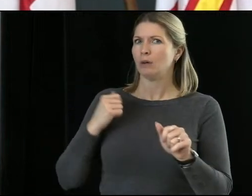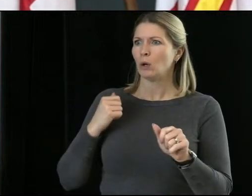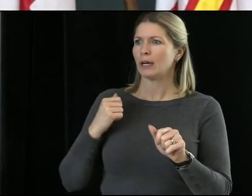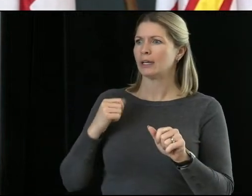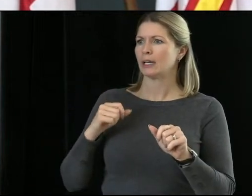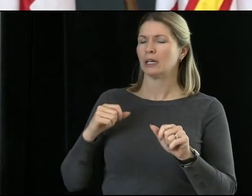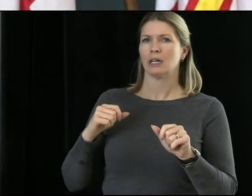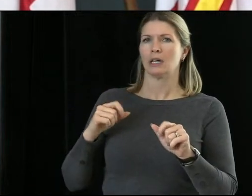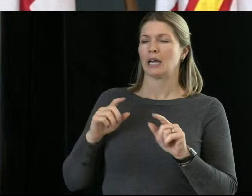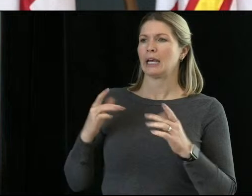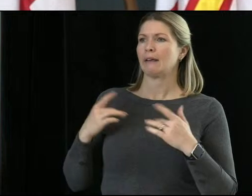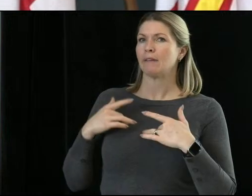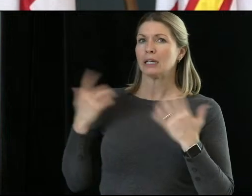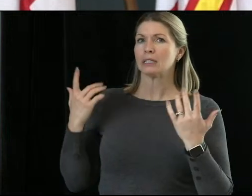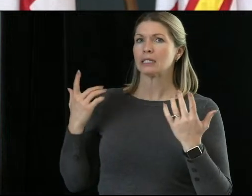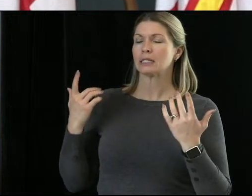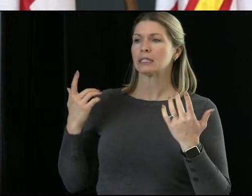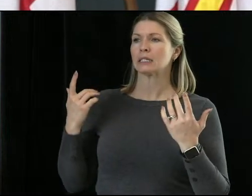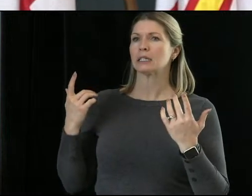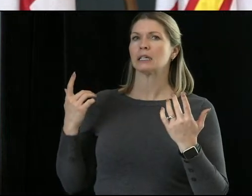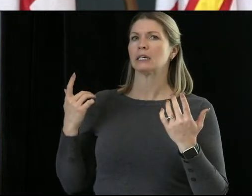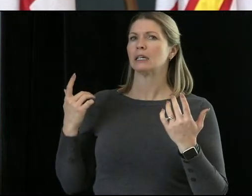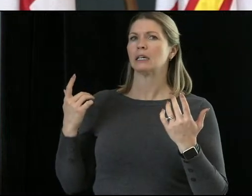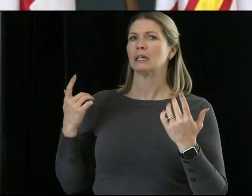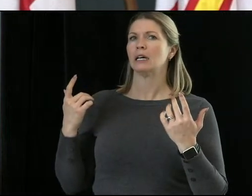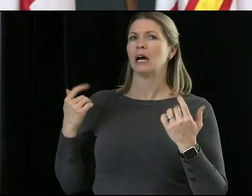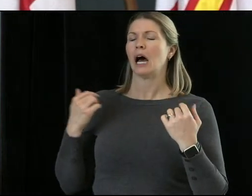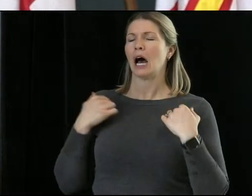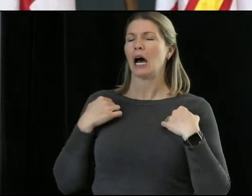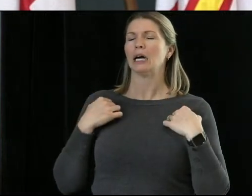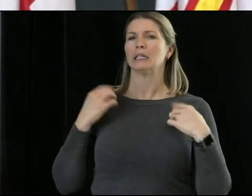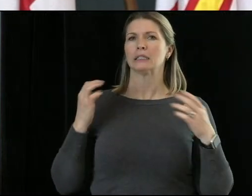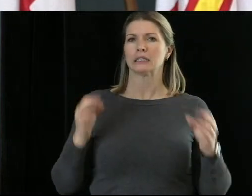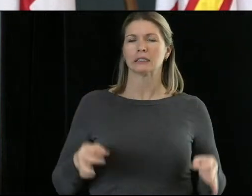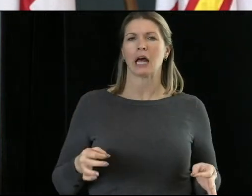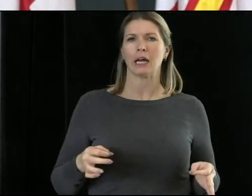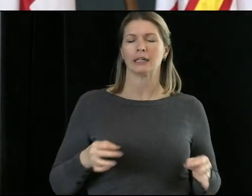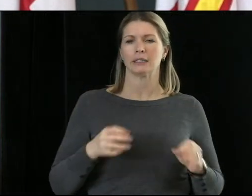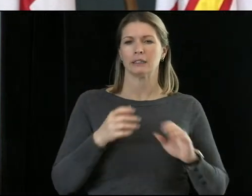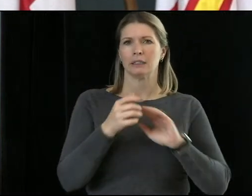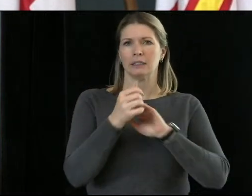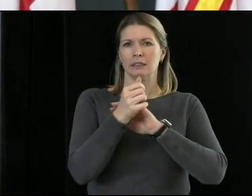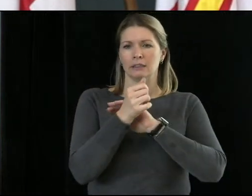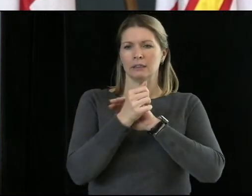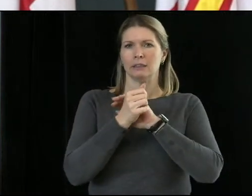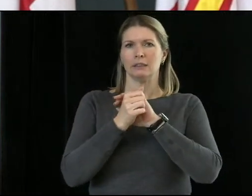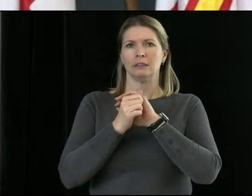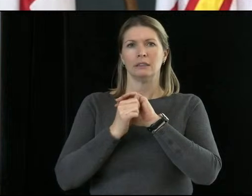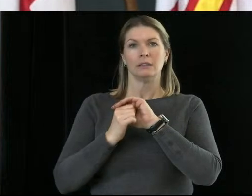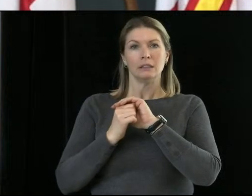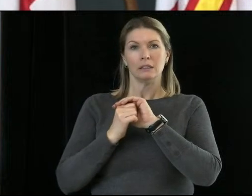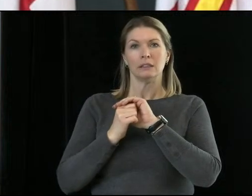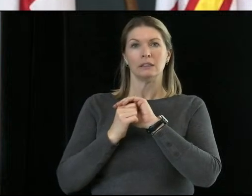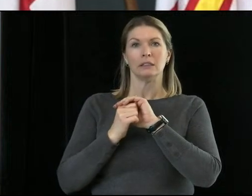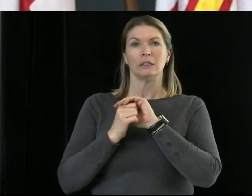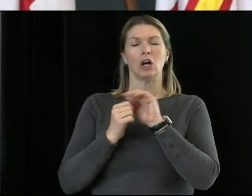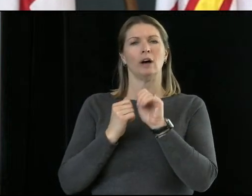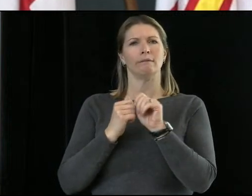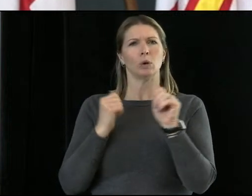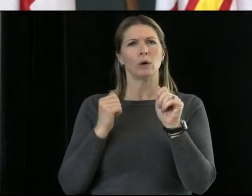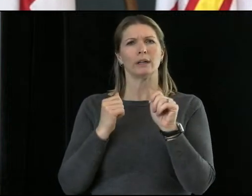funerals. I frequently opted for a longer route to and from destinations to steer clear of specific